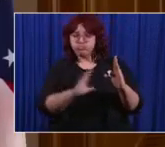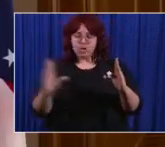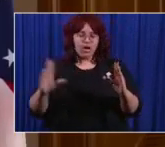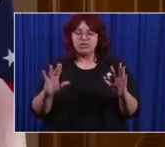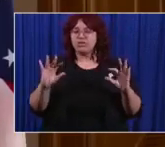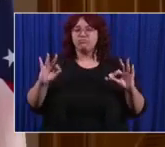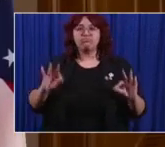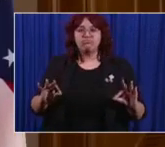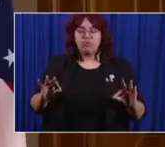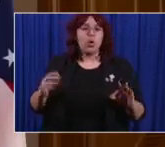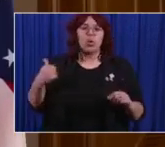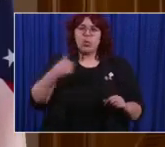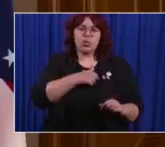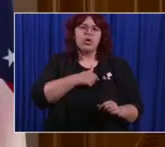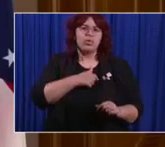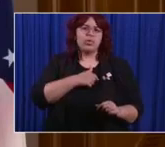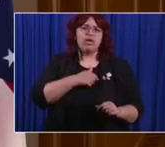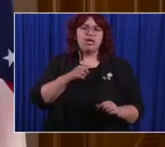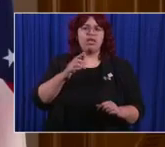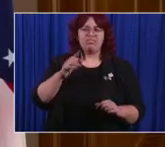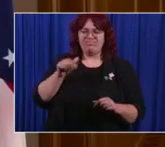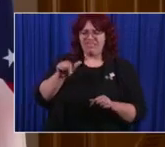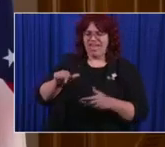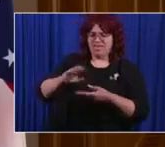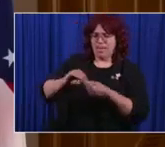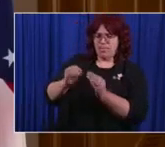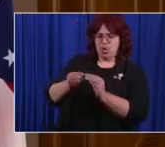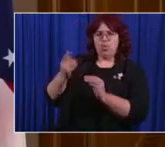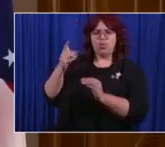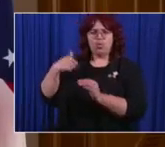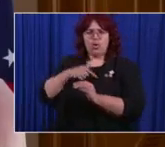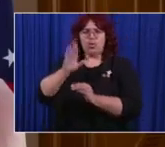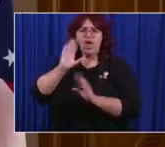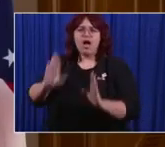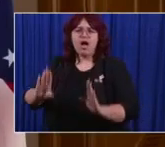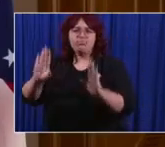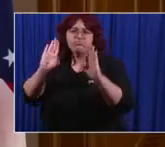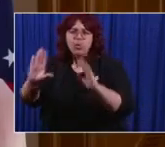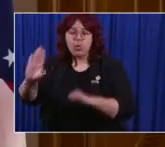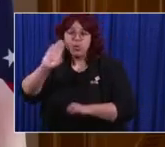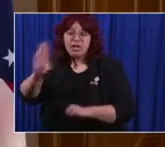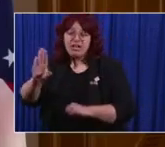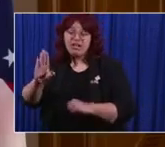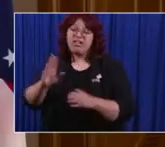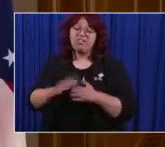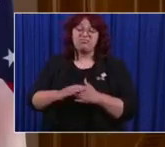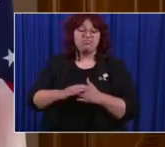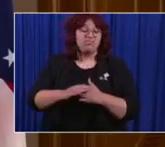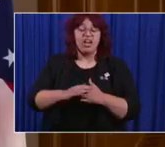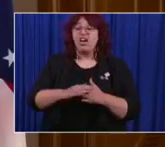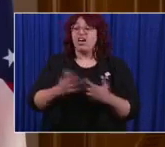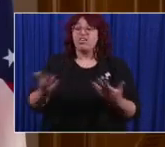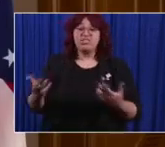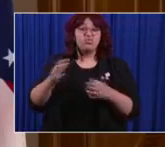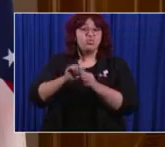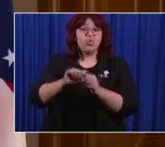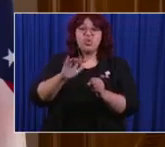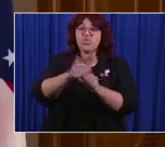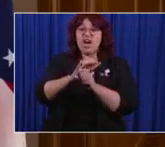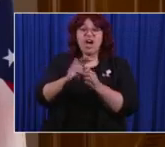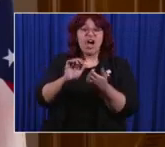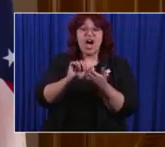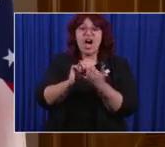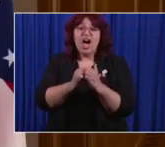of this pandemic. More and more Ohioans becoming vaccinated. Our cases are going down, and that is in